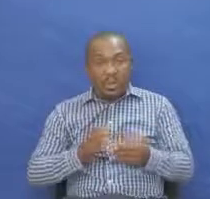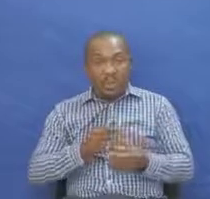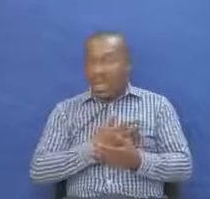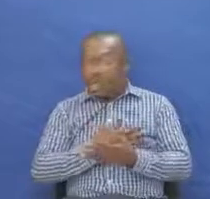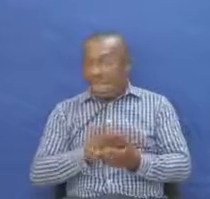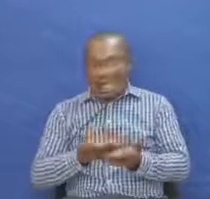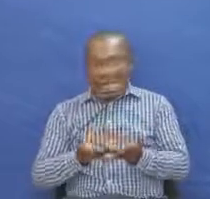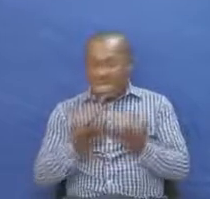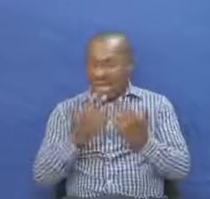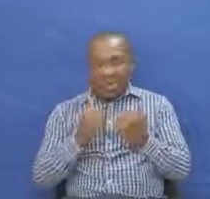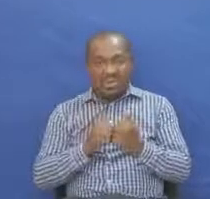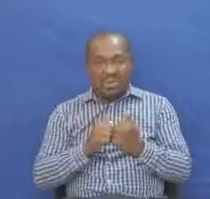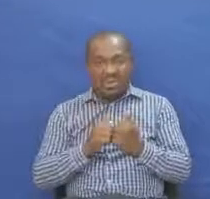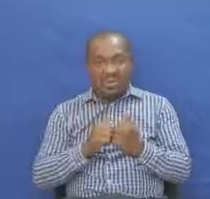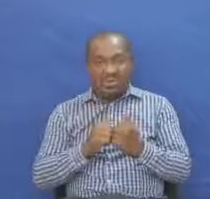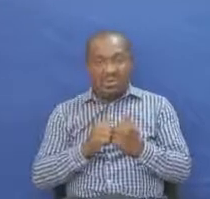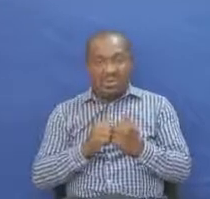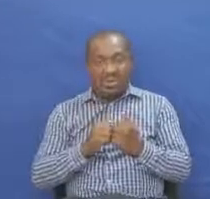cannot resume